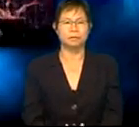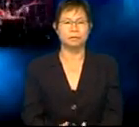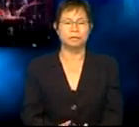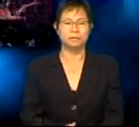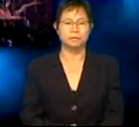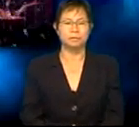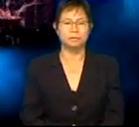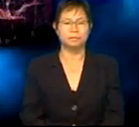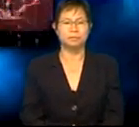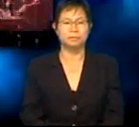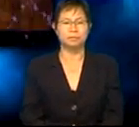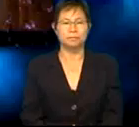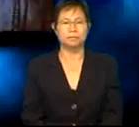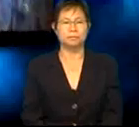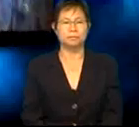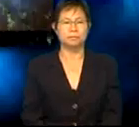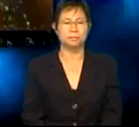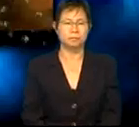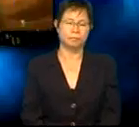The 5 cubic centimeter.